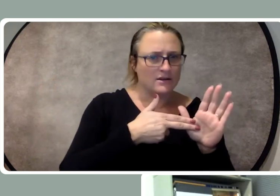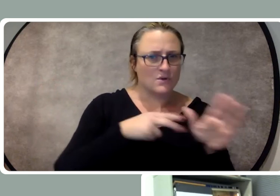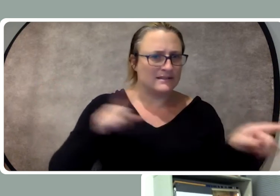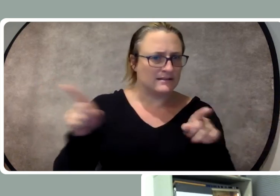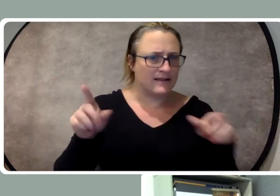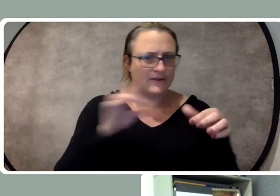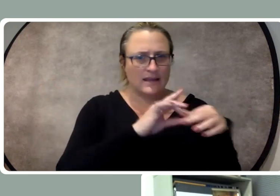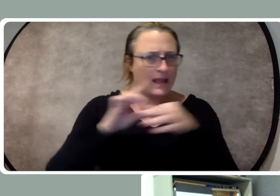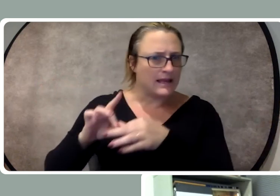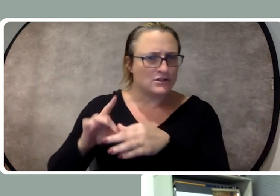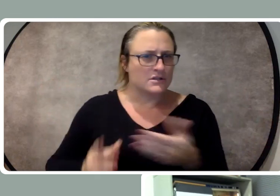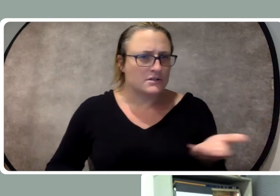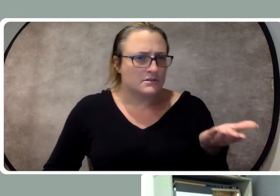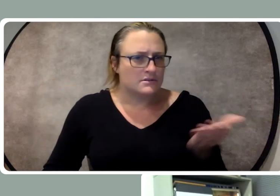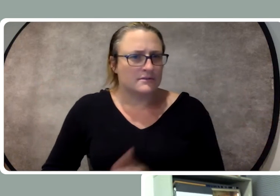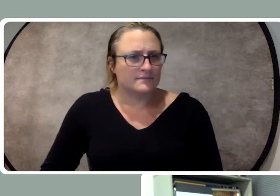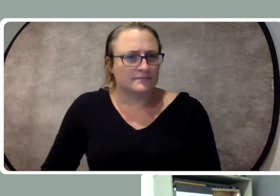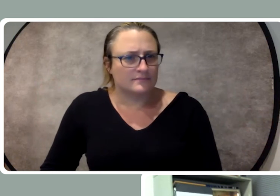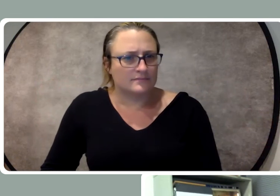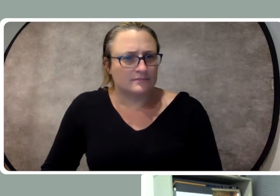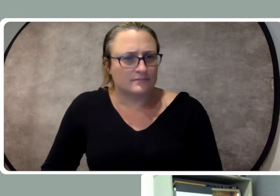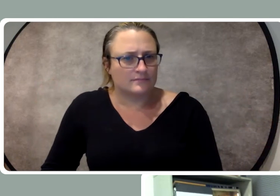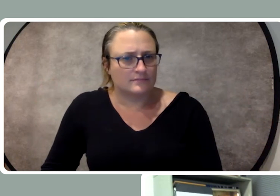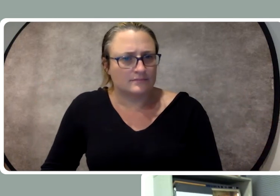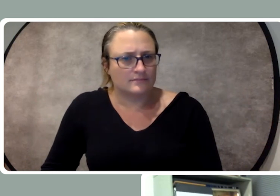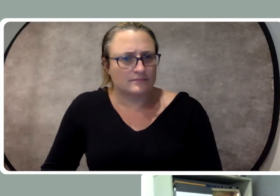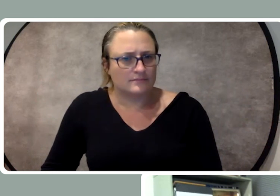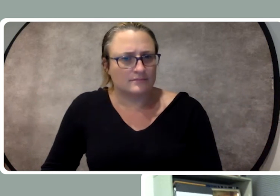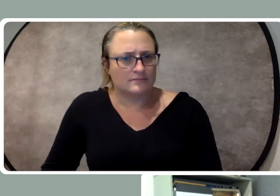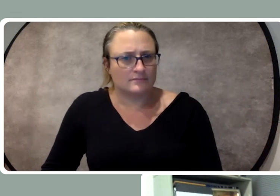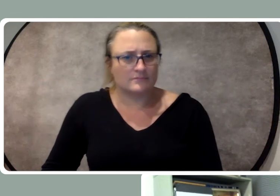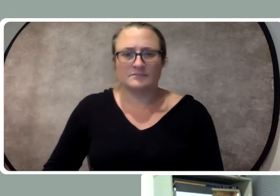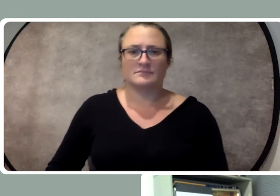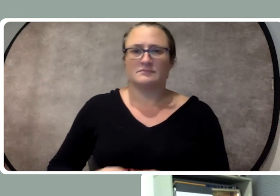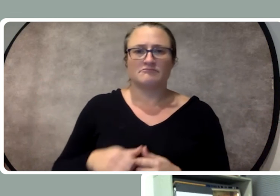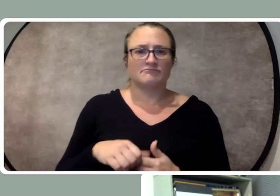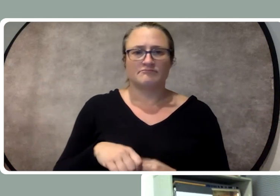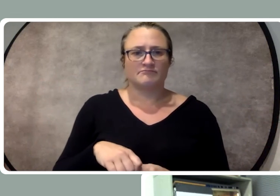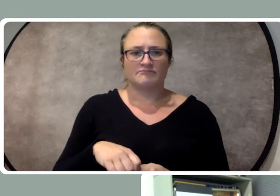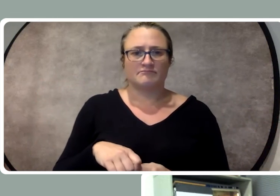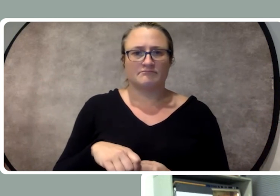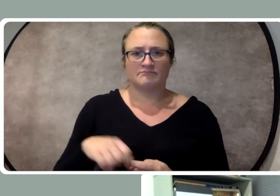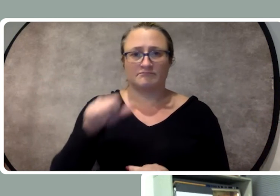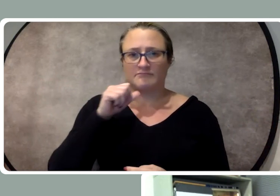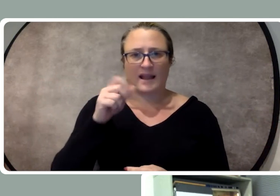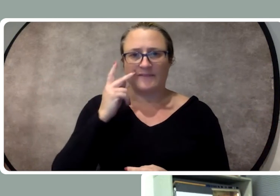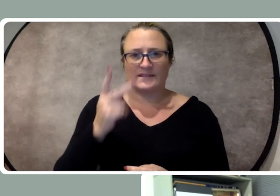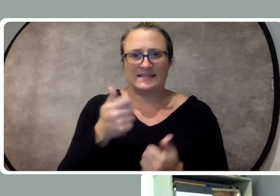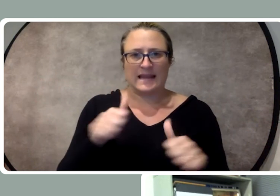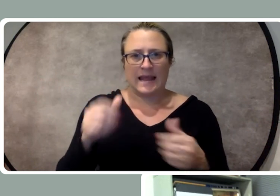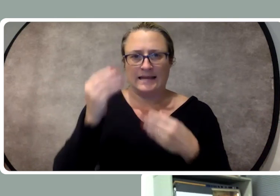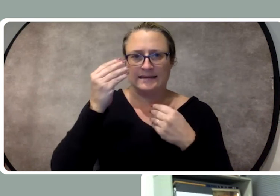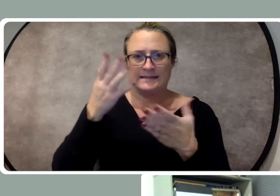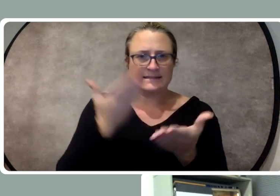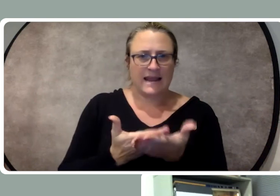breast cancer. Could you please speak to that? I have not seen, any data